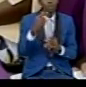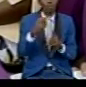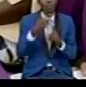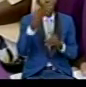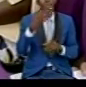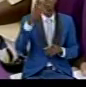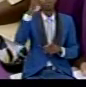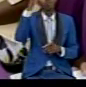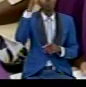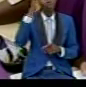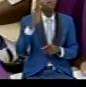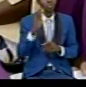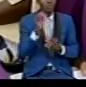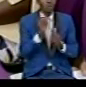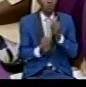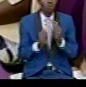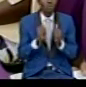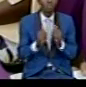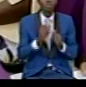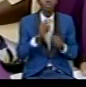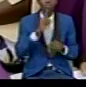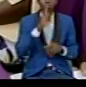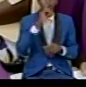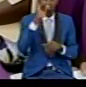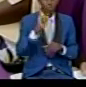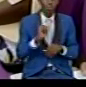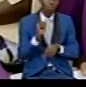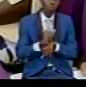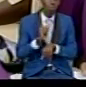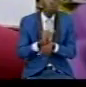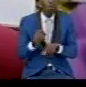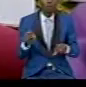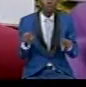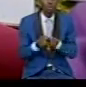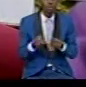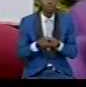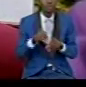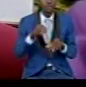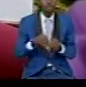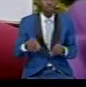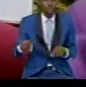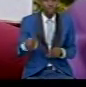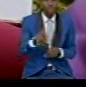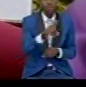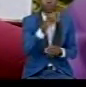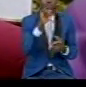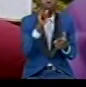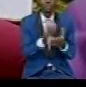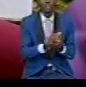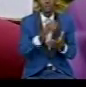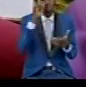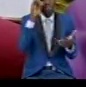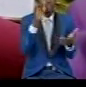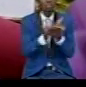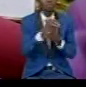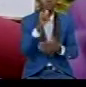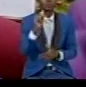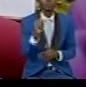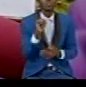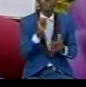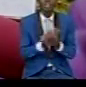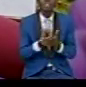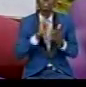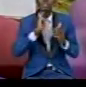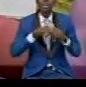of God, which effectually worketh also in you that believe. That's how